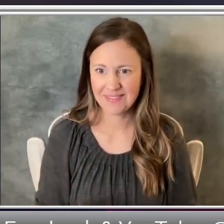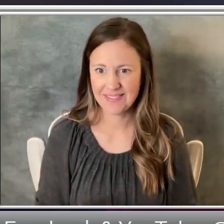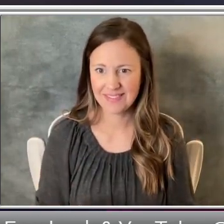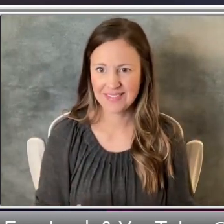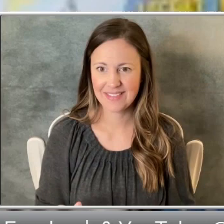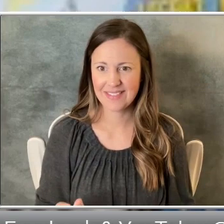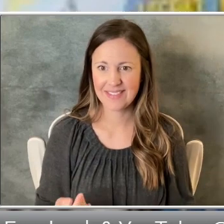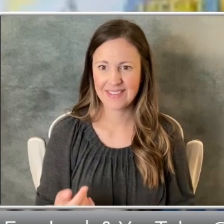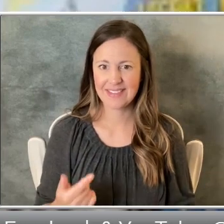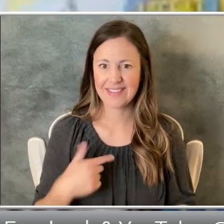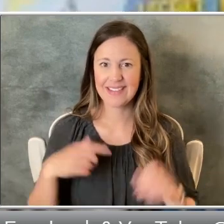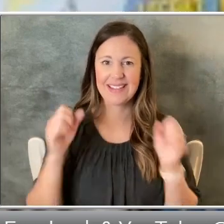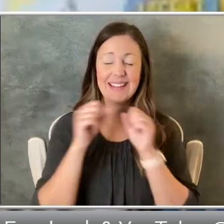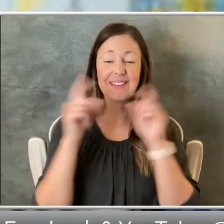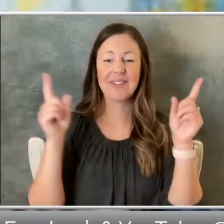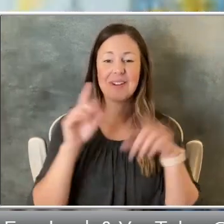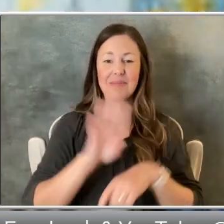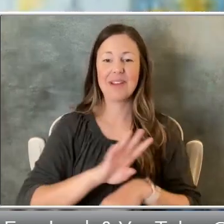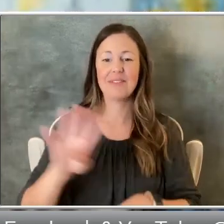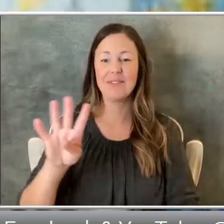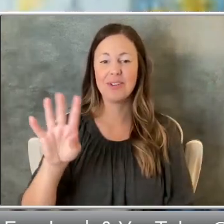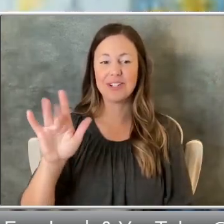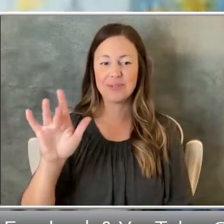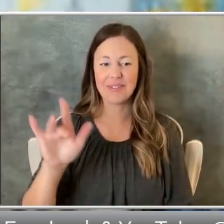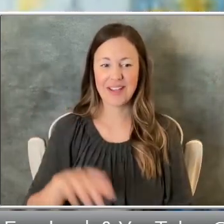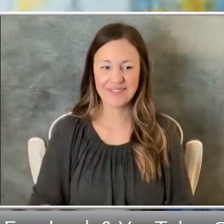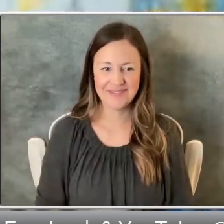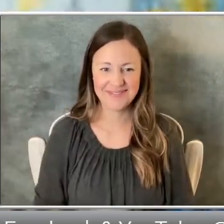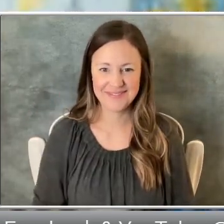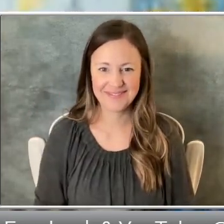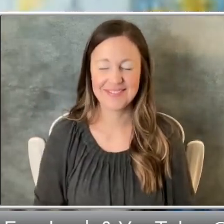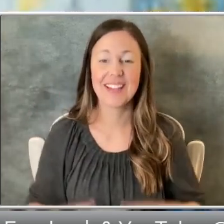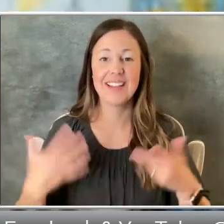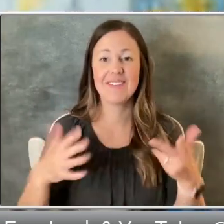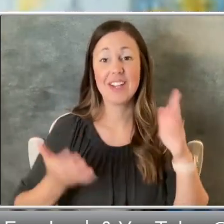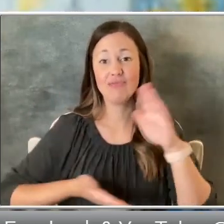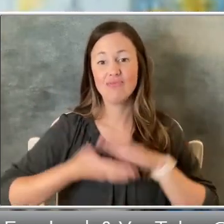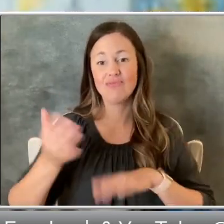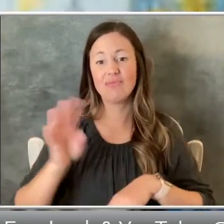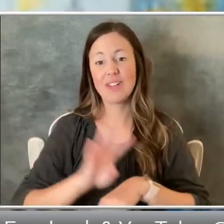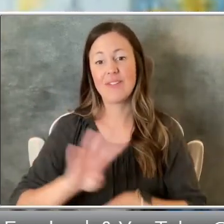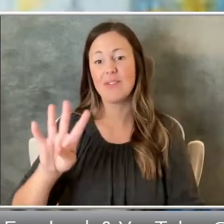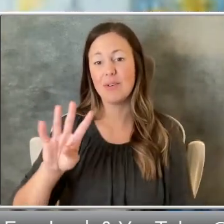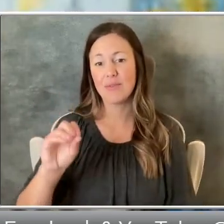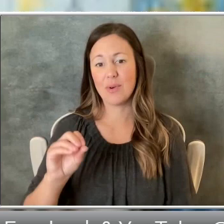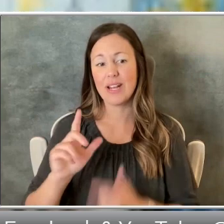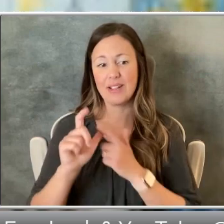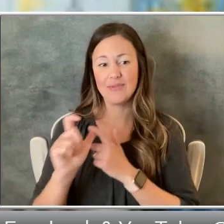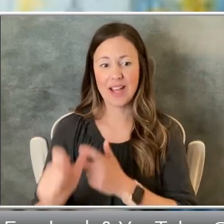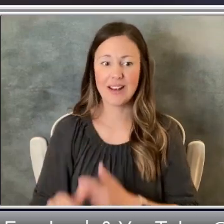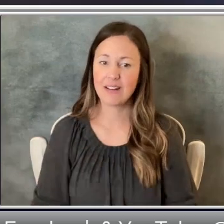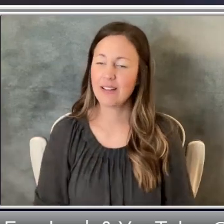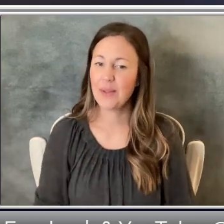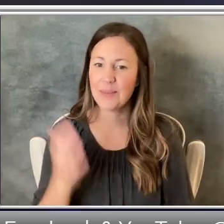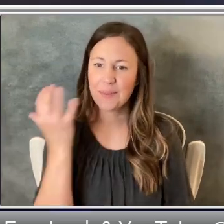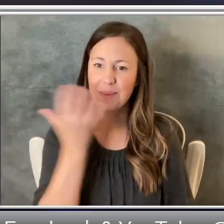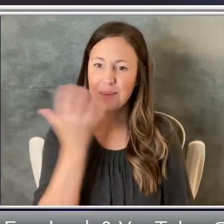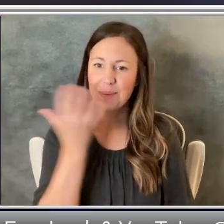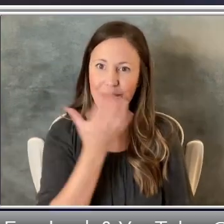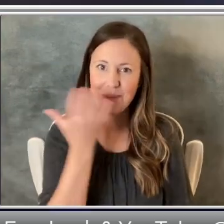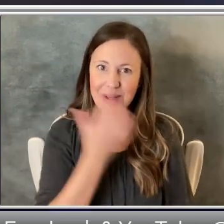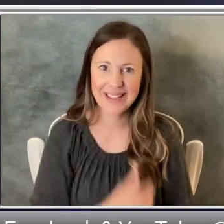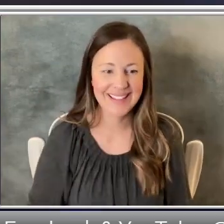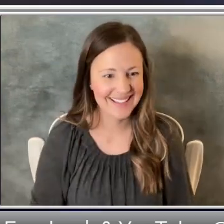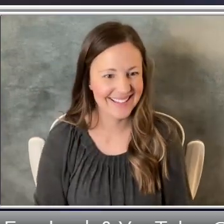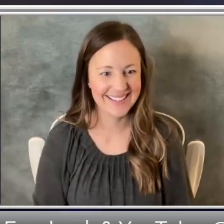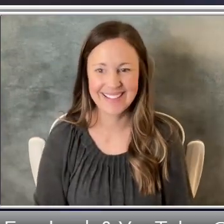I woke up at 4:25 and was out the door running at 4:40. Man,